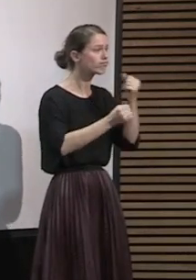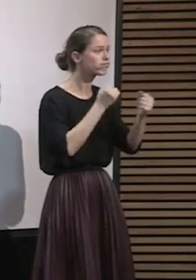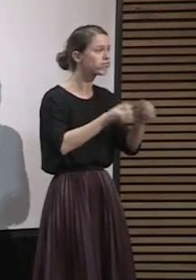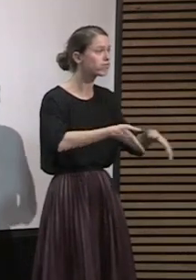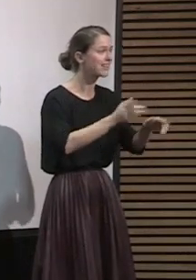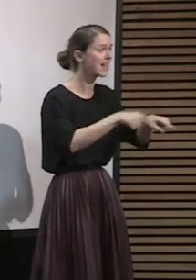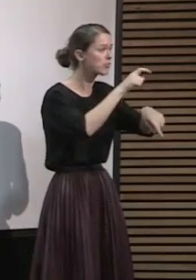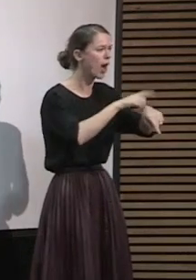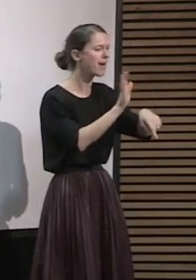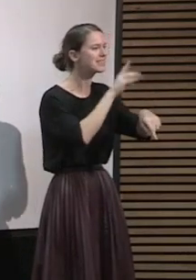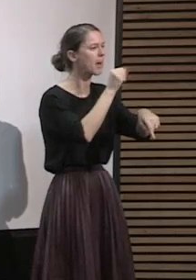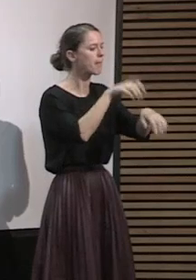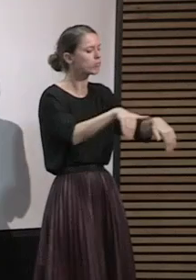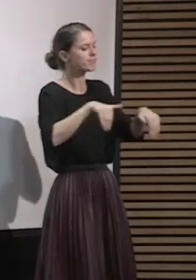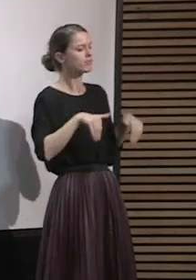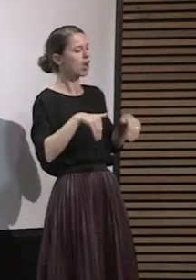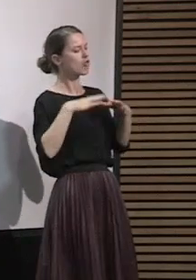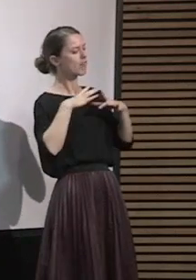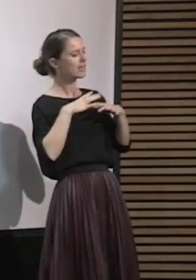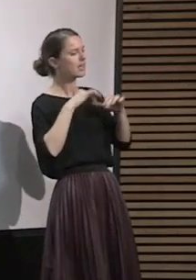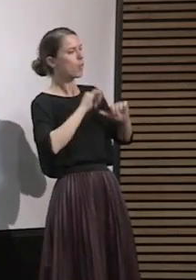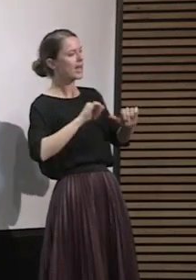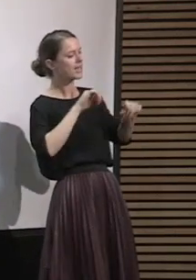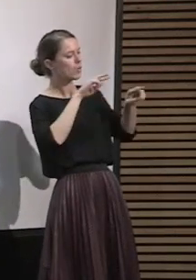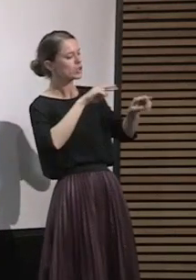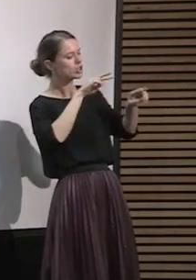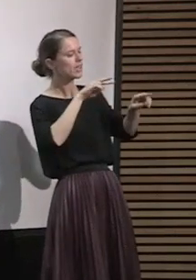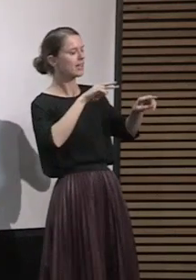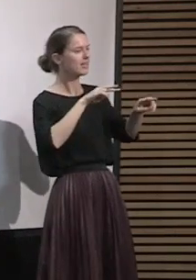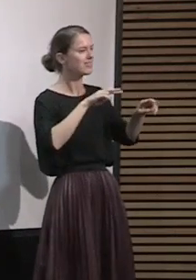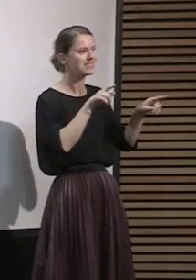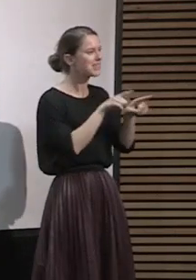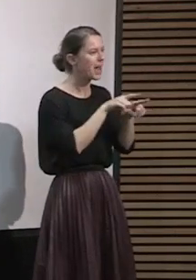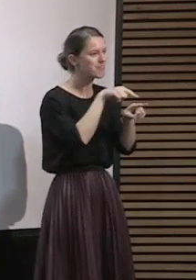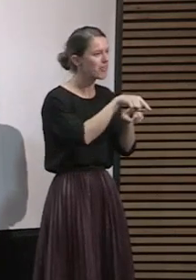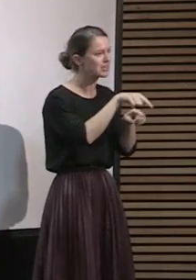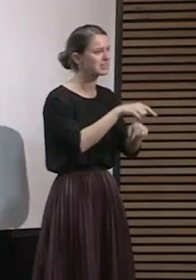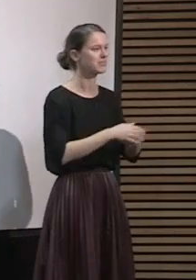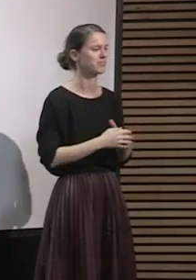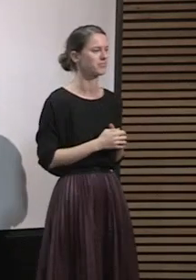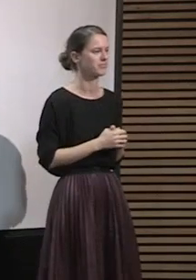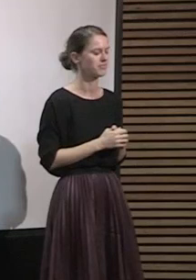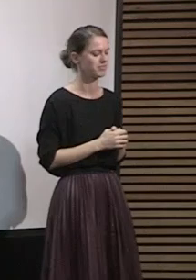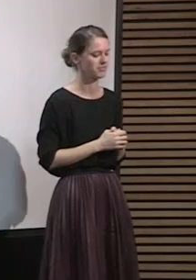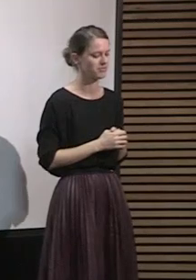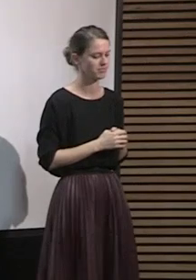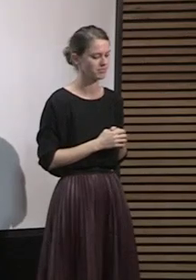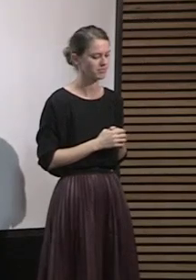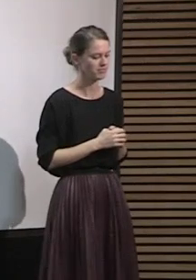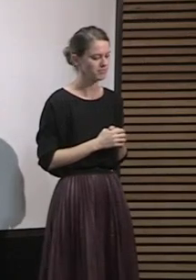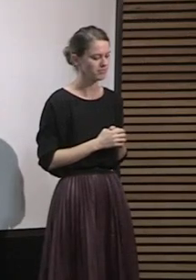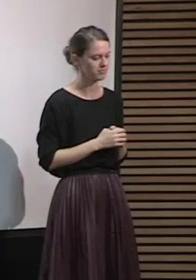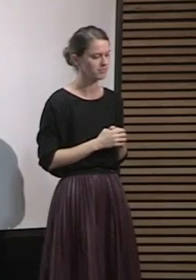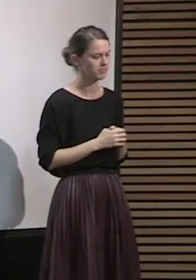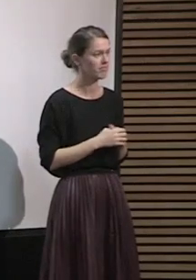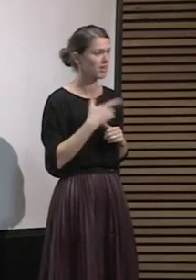on the sidelines really rooting for those who are experiencing those that level of restriction. And that's